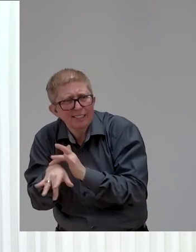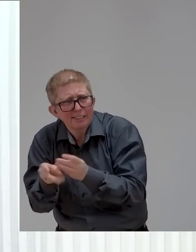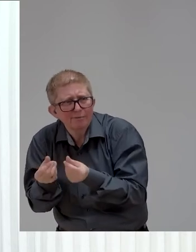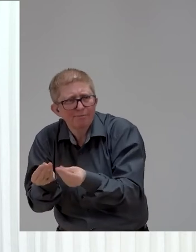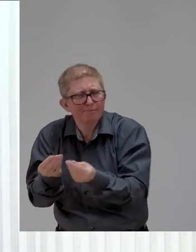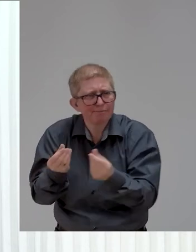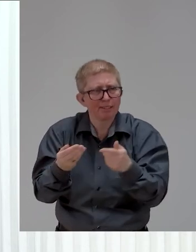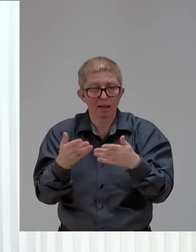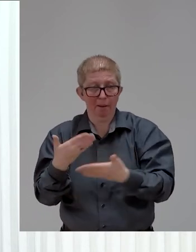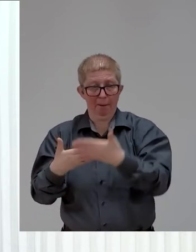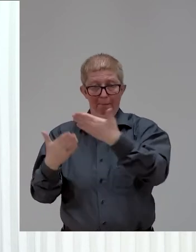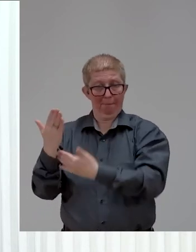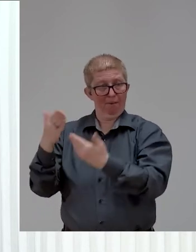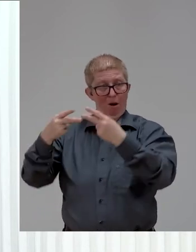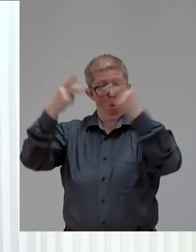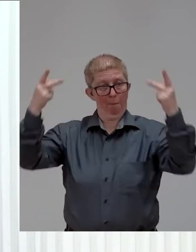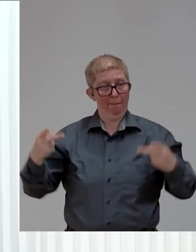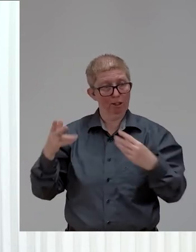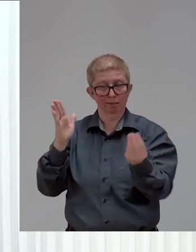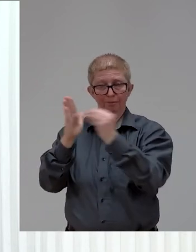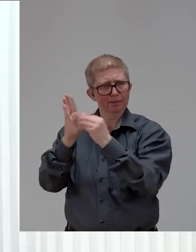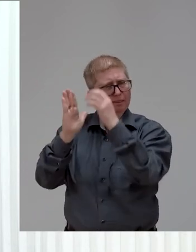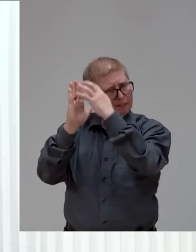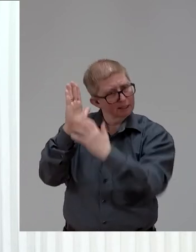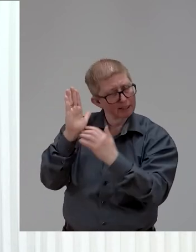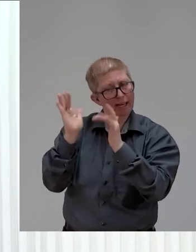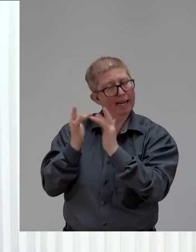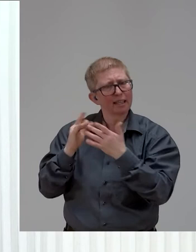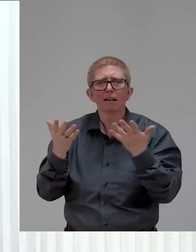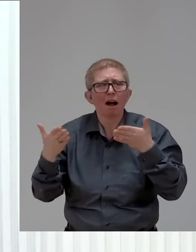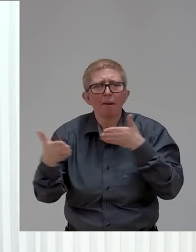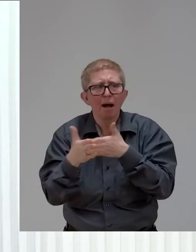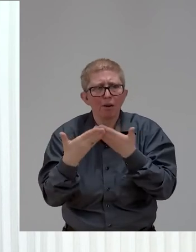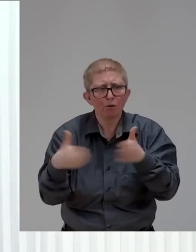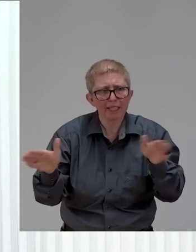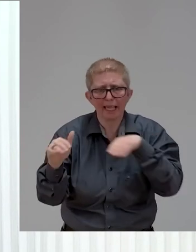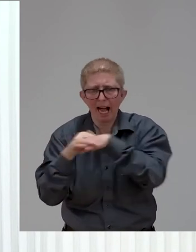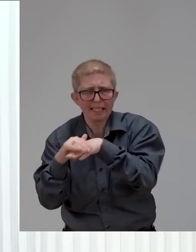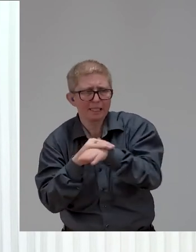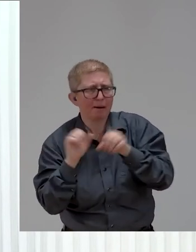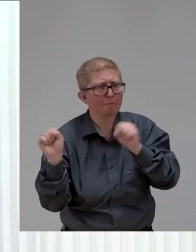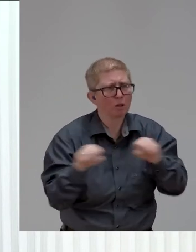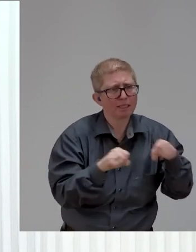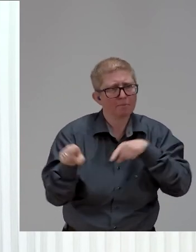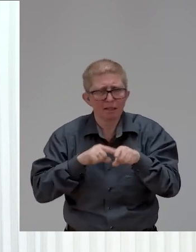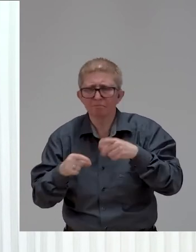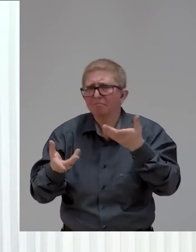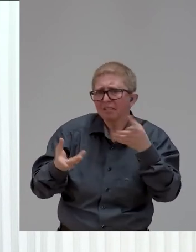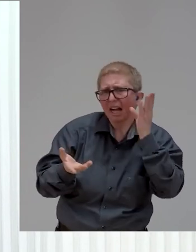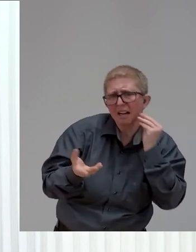has already provided us with very useful support by sharing insights and experiences. Thanks to